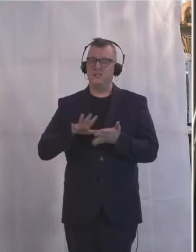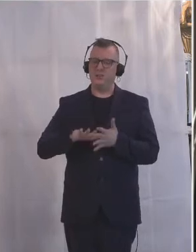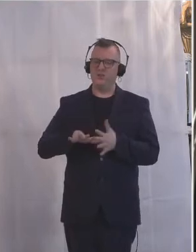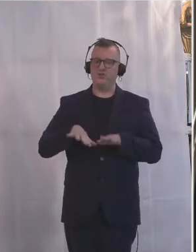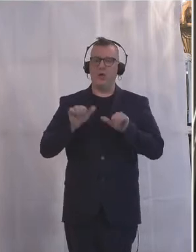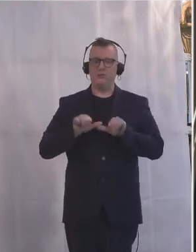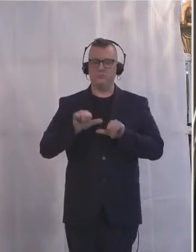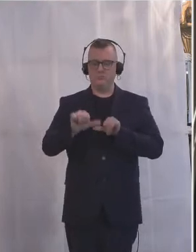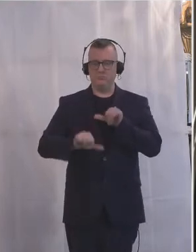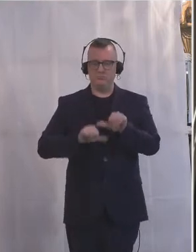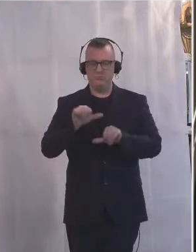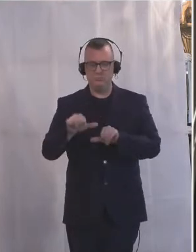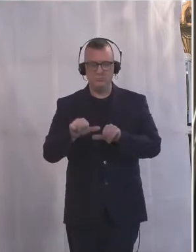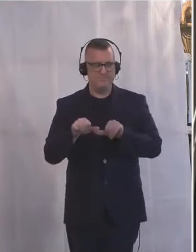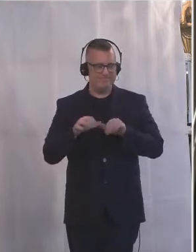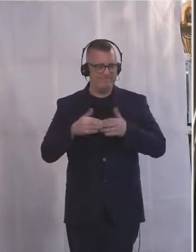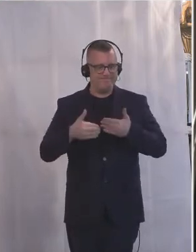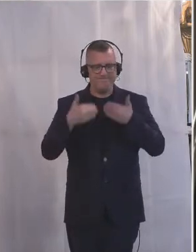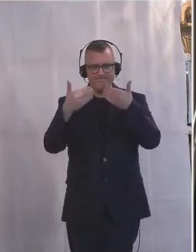women,